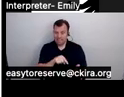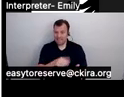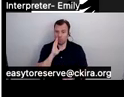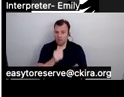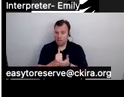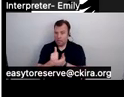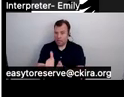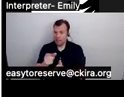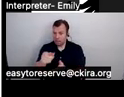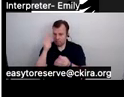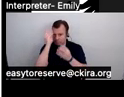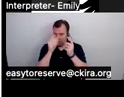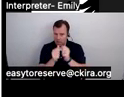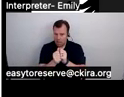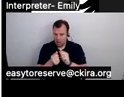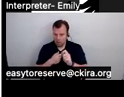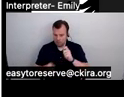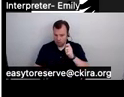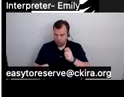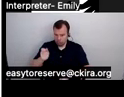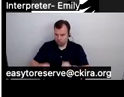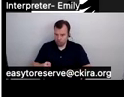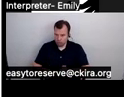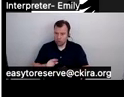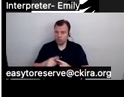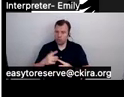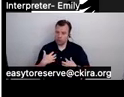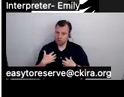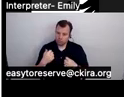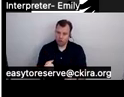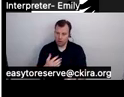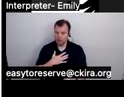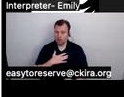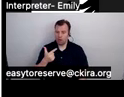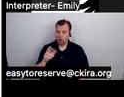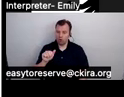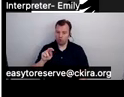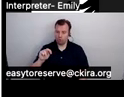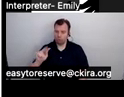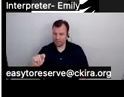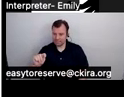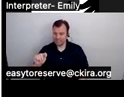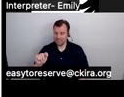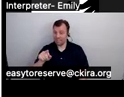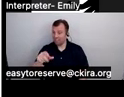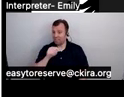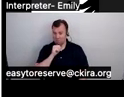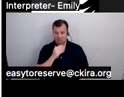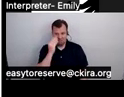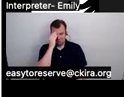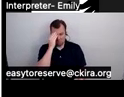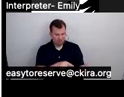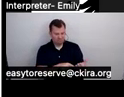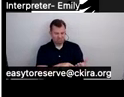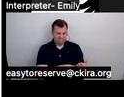to help you think about how you're going to strengthen your grant. Now, if you're not familiar with looking at summary statements a lot,